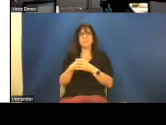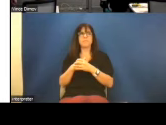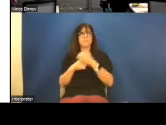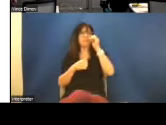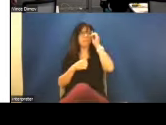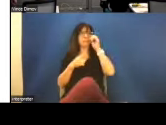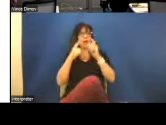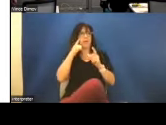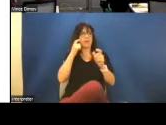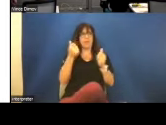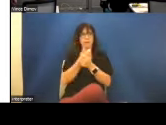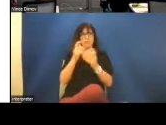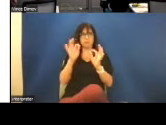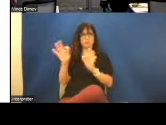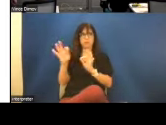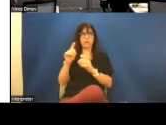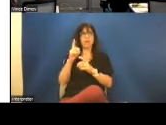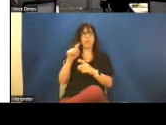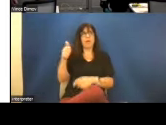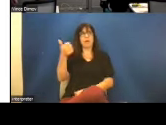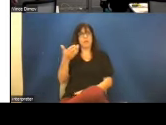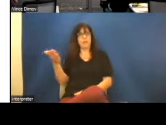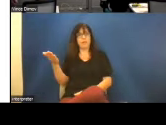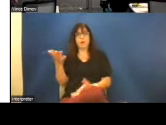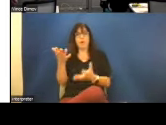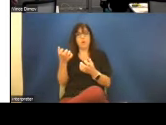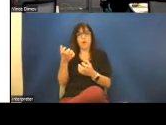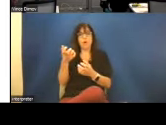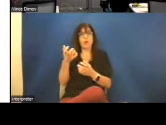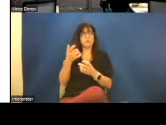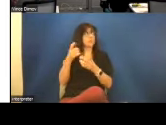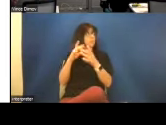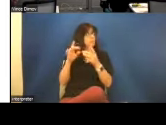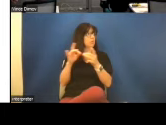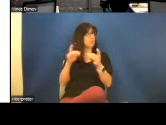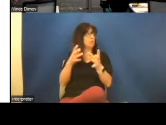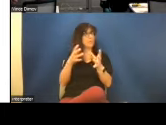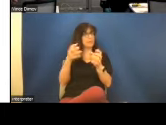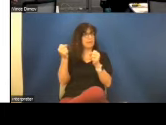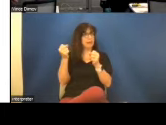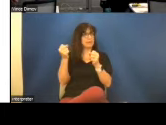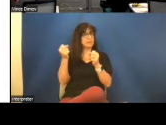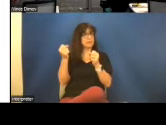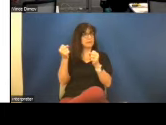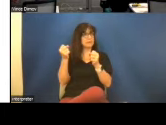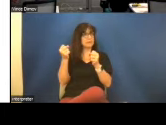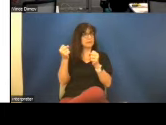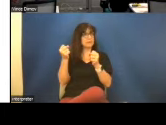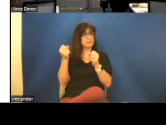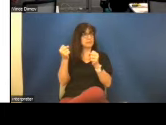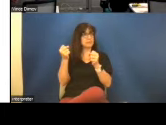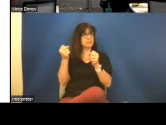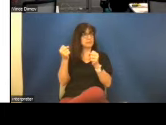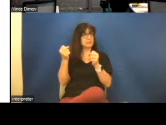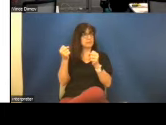I think we got it all in. The only other thing I would like to just hit really, really fast is,